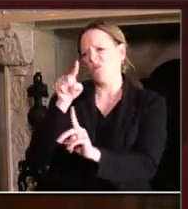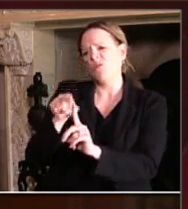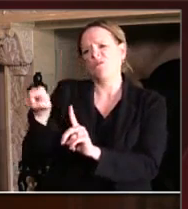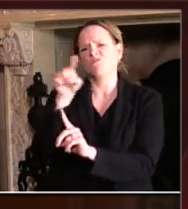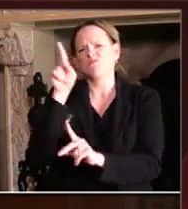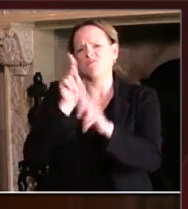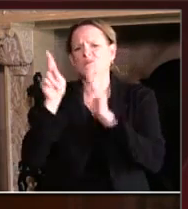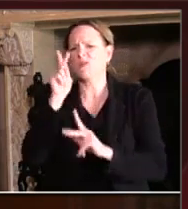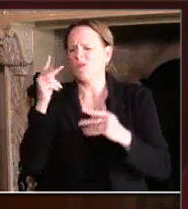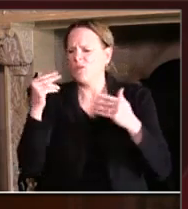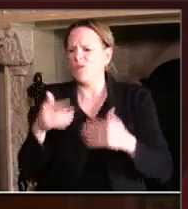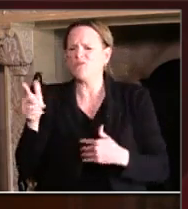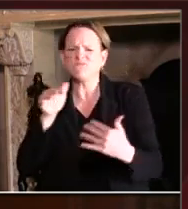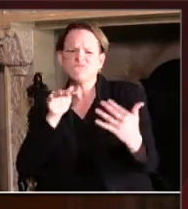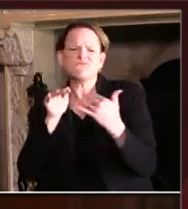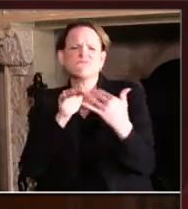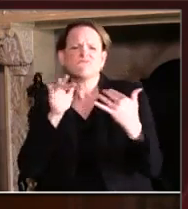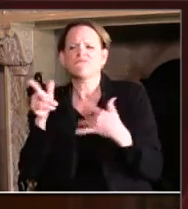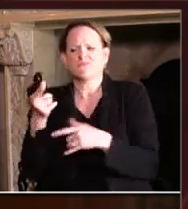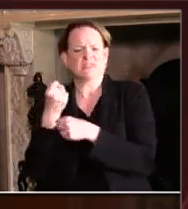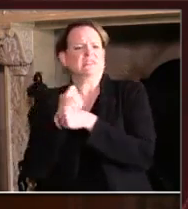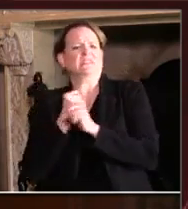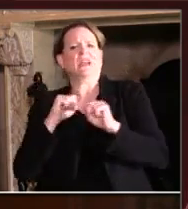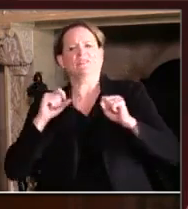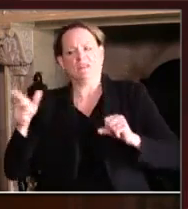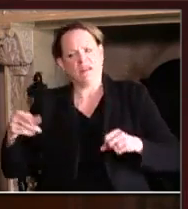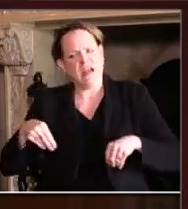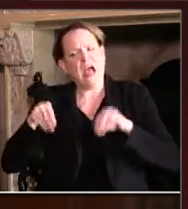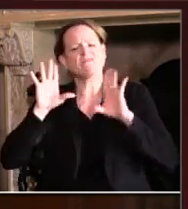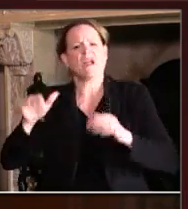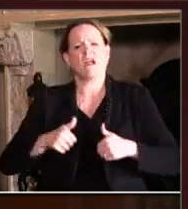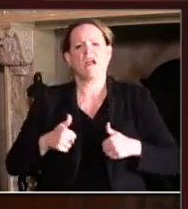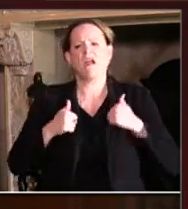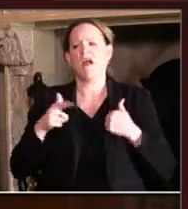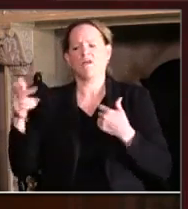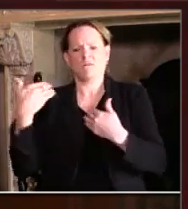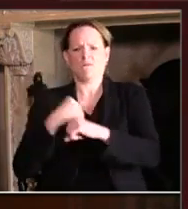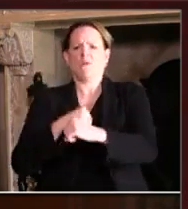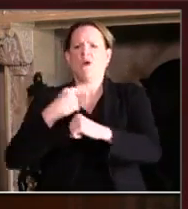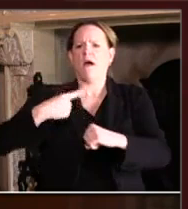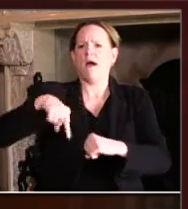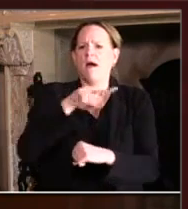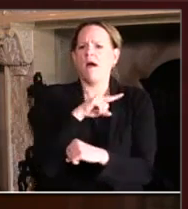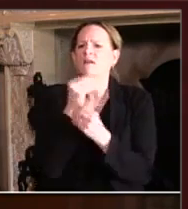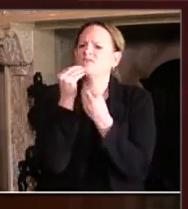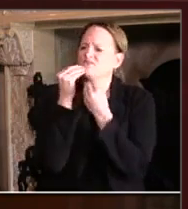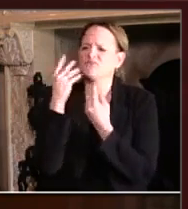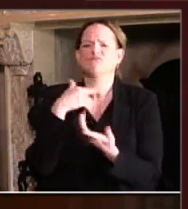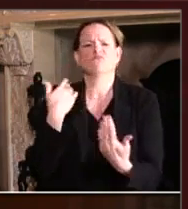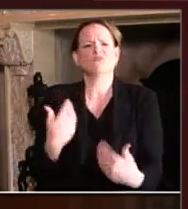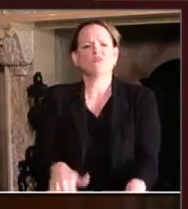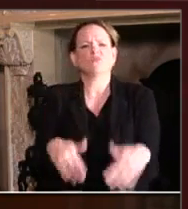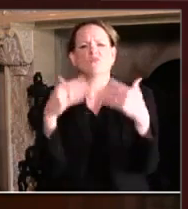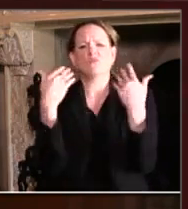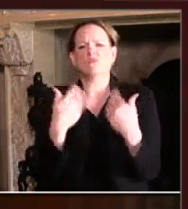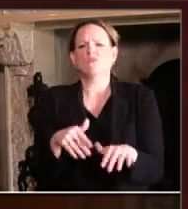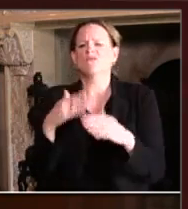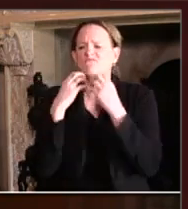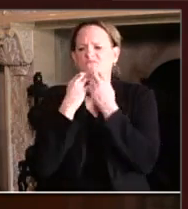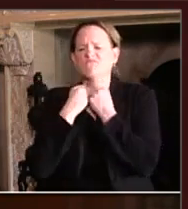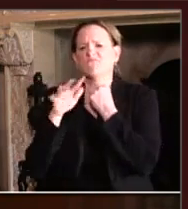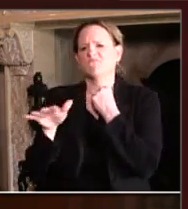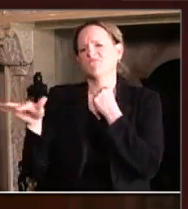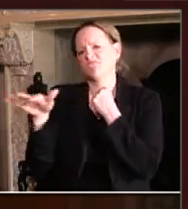freedoms and pay our respect to the families and loved ones they've left behind. As we continue to navigate